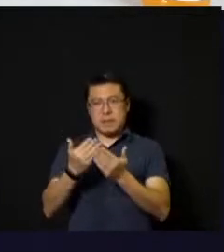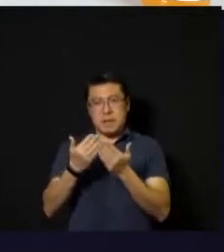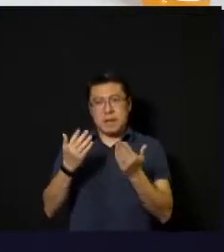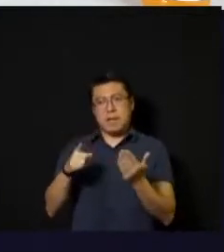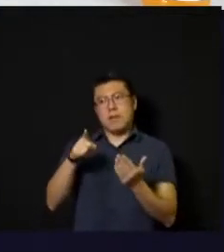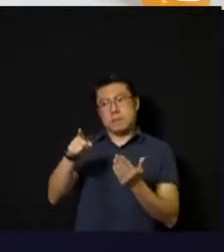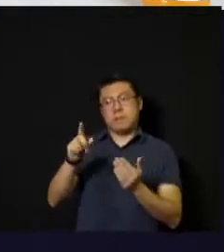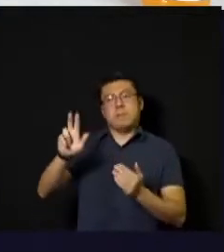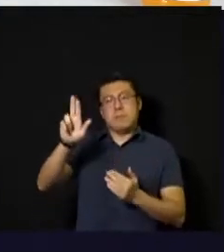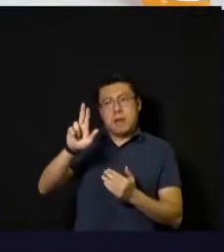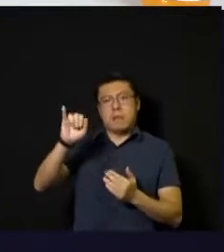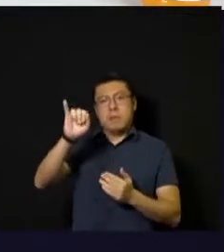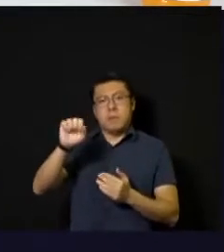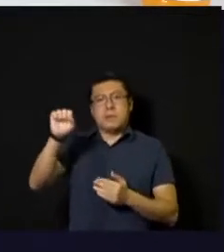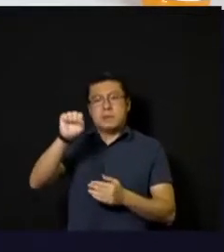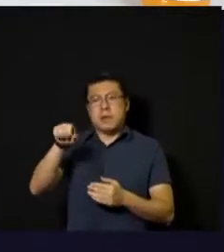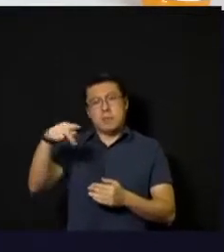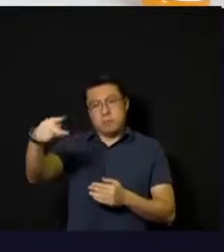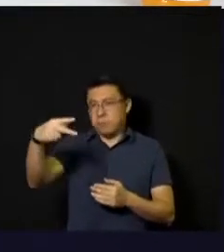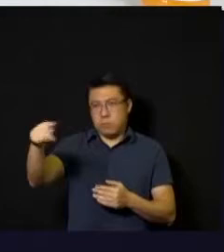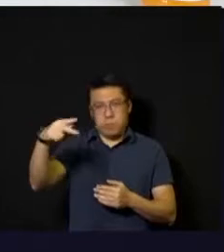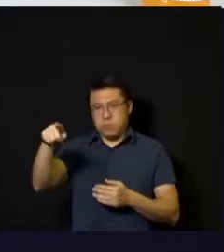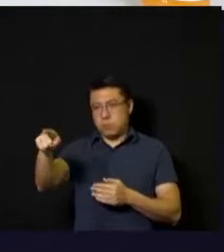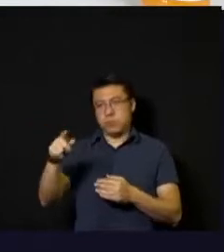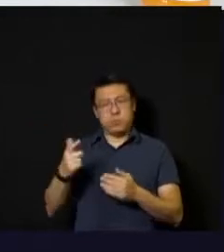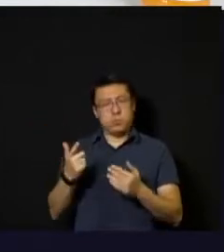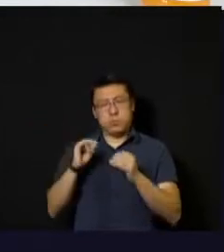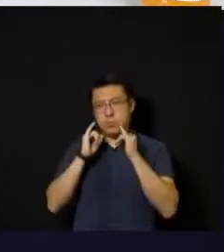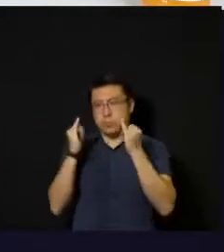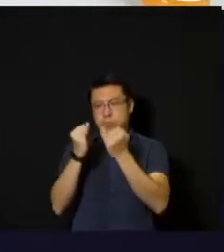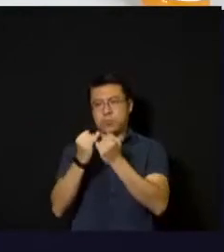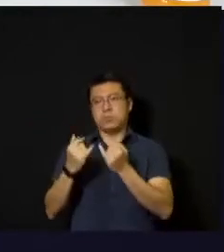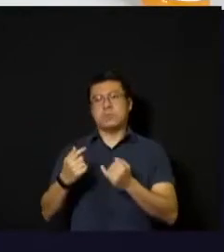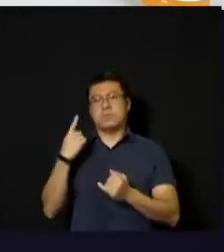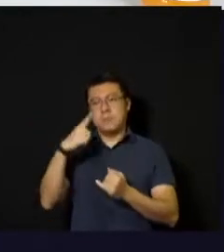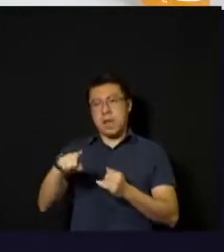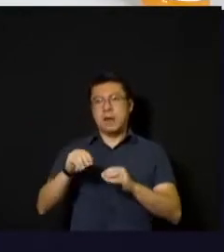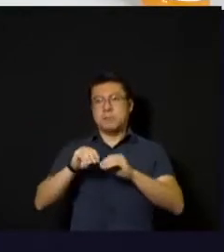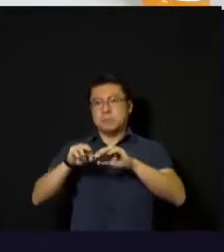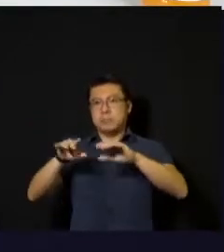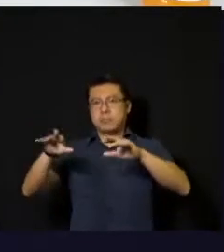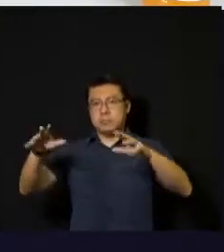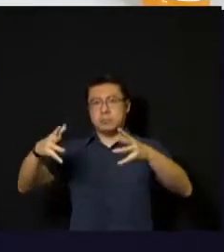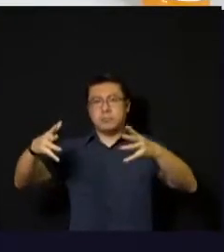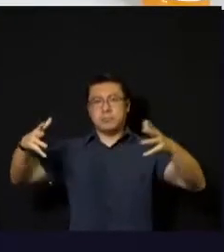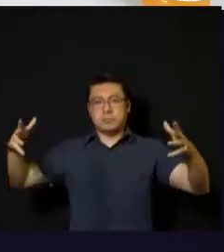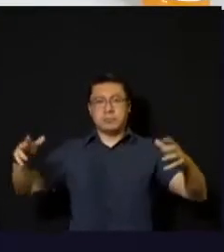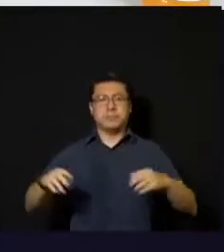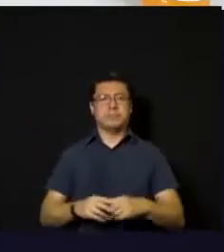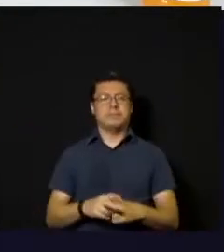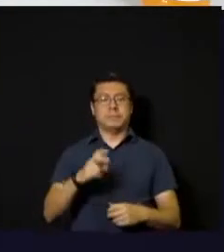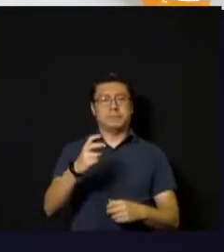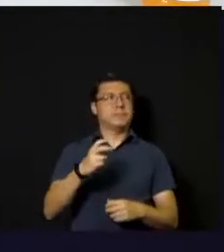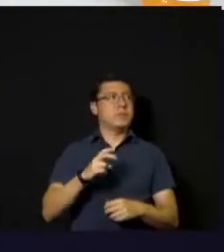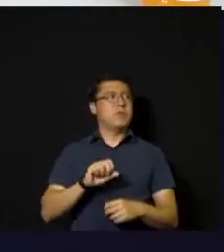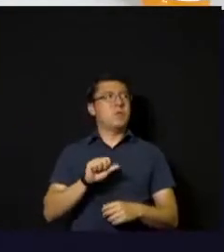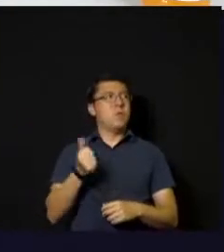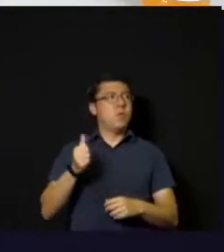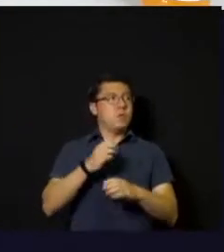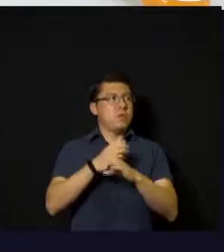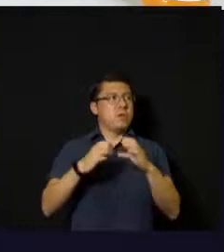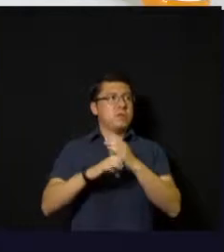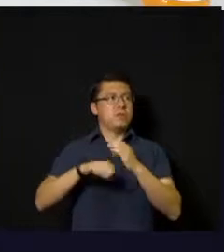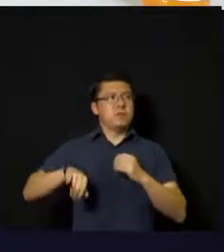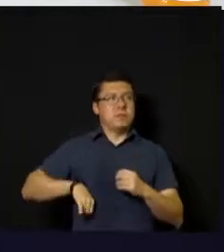to have your Tuesdays, Thursdays, and Saturdays to start multiplying. Something interesting also is, and that